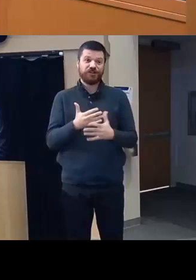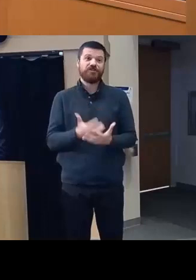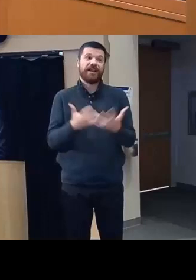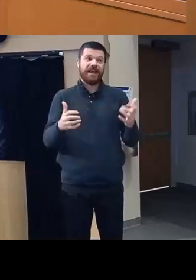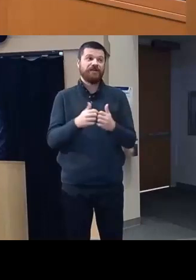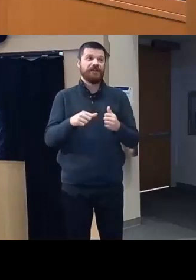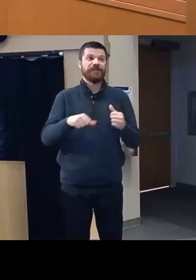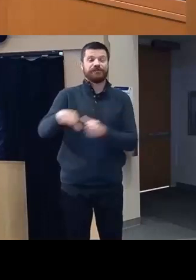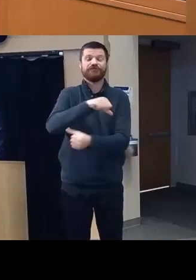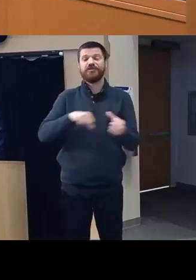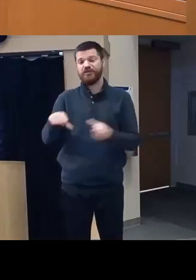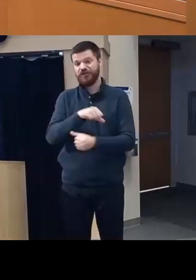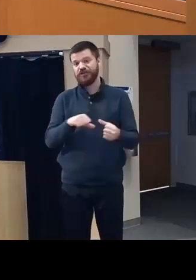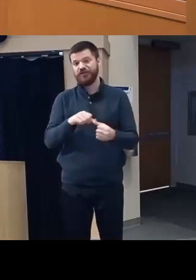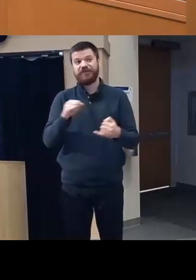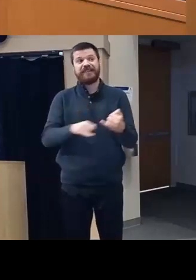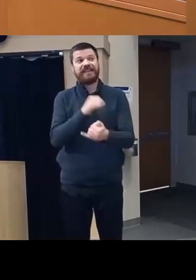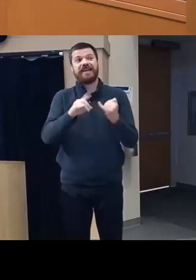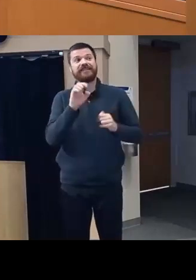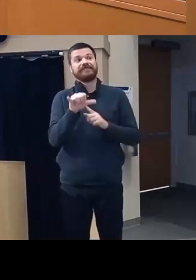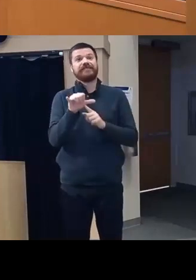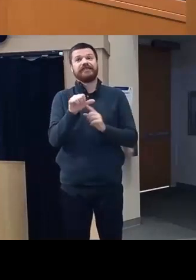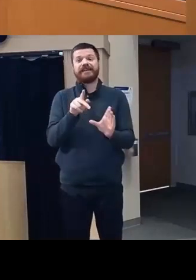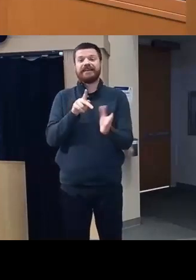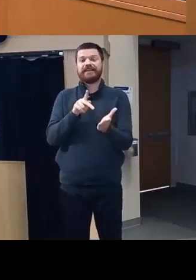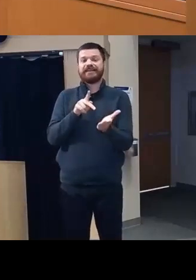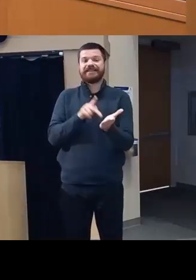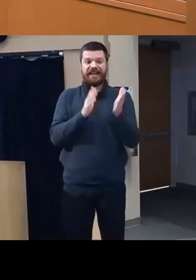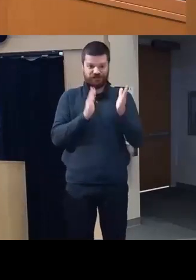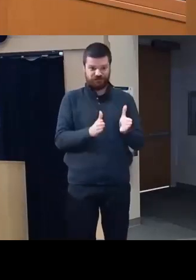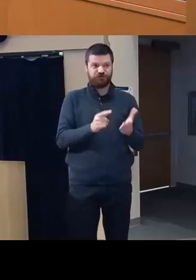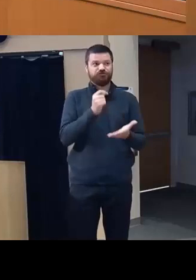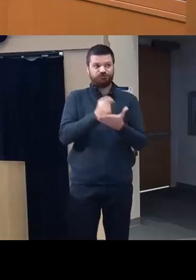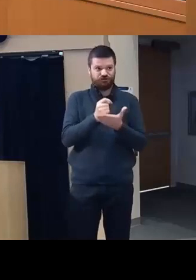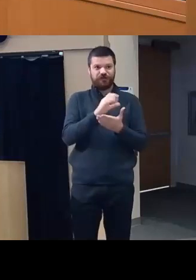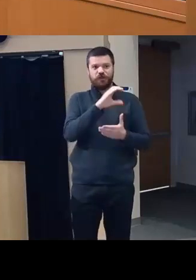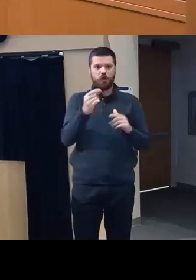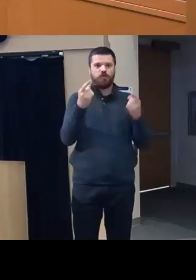other. At the end of the day, though, psychiatrists treat co-occurring psychiatric disorders.